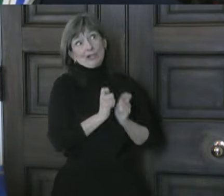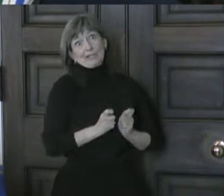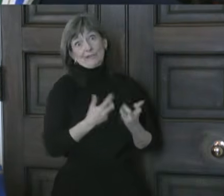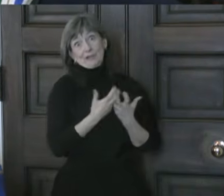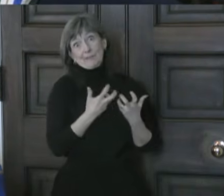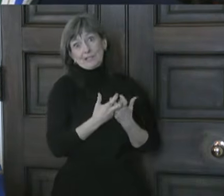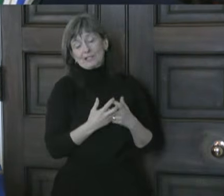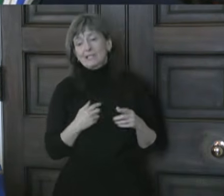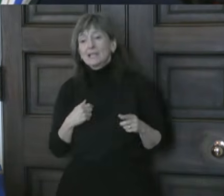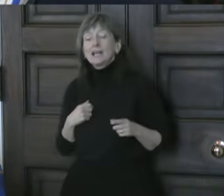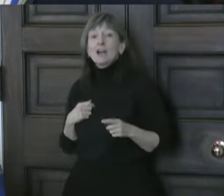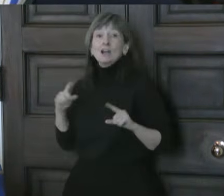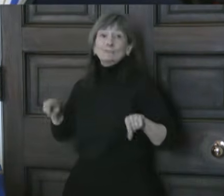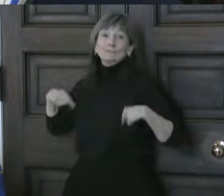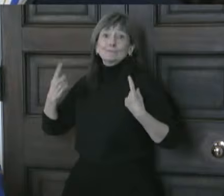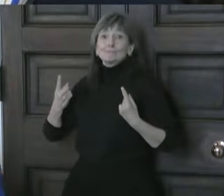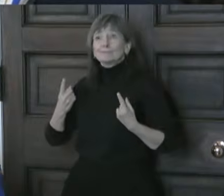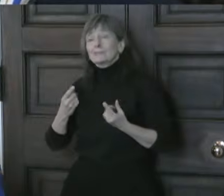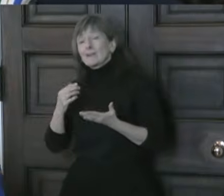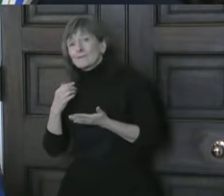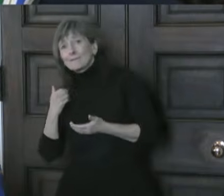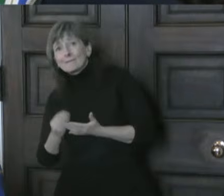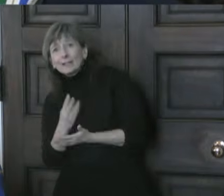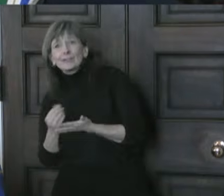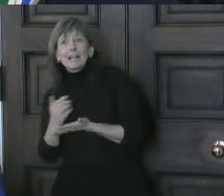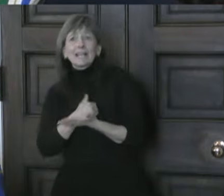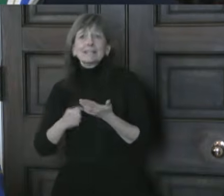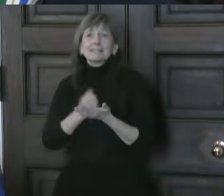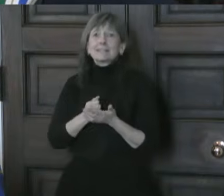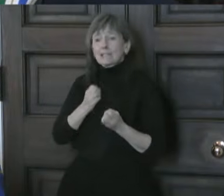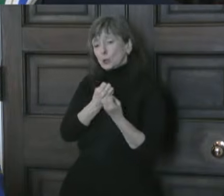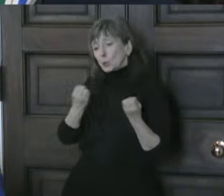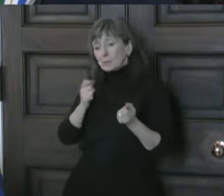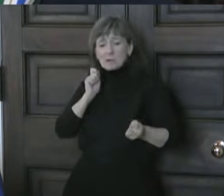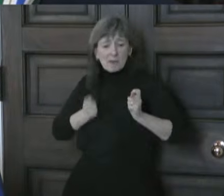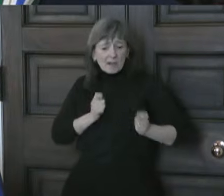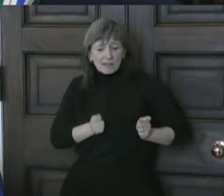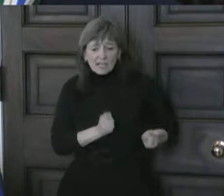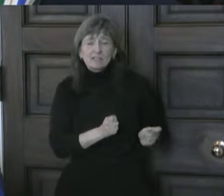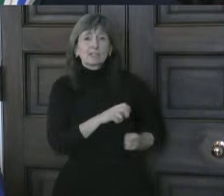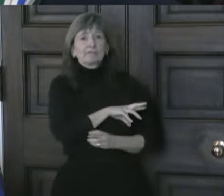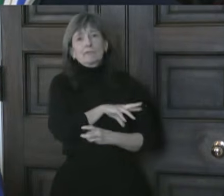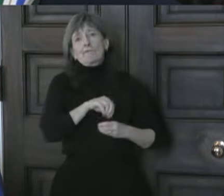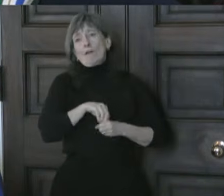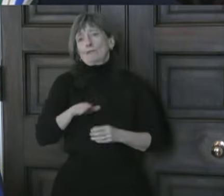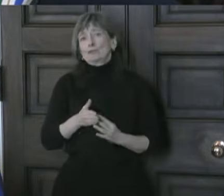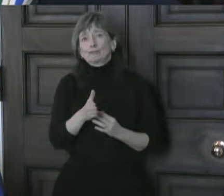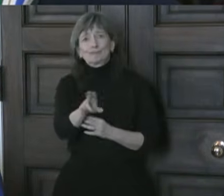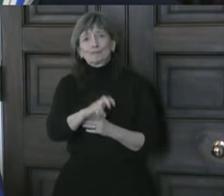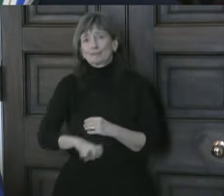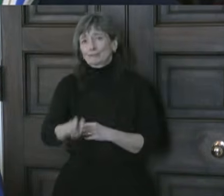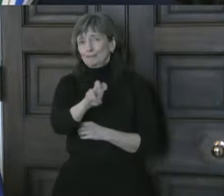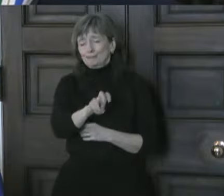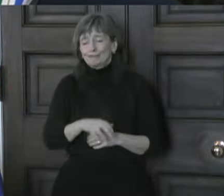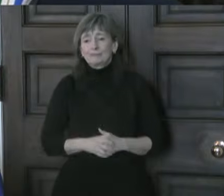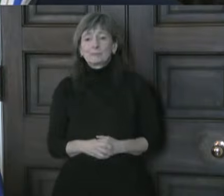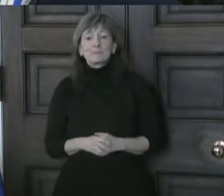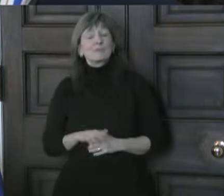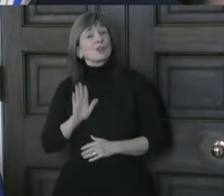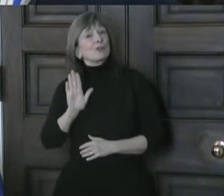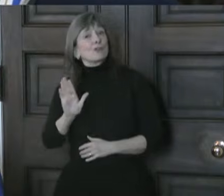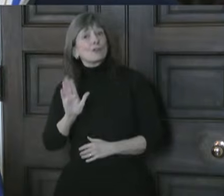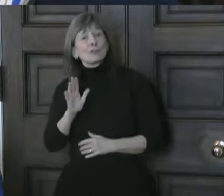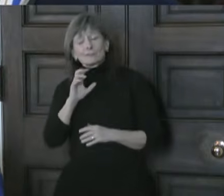years, grant writing, fundraising, and equipment modification have been part of the journey. Through her